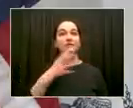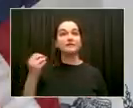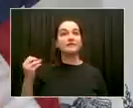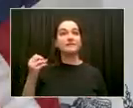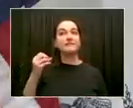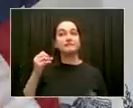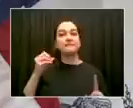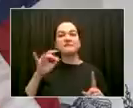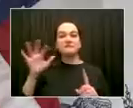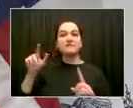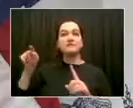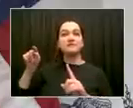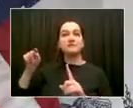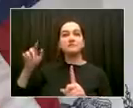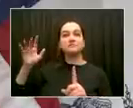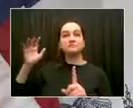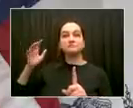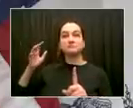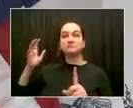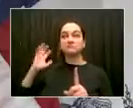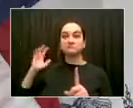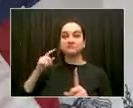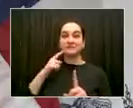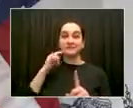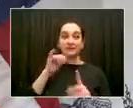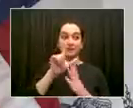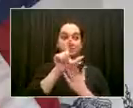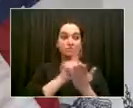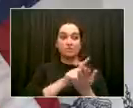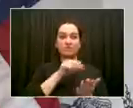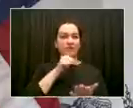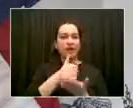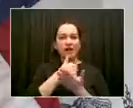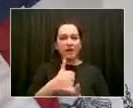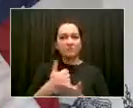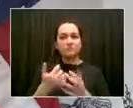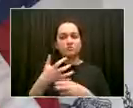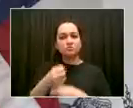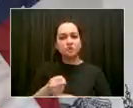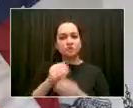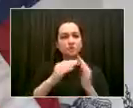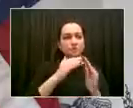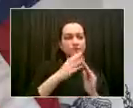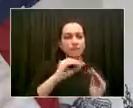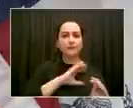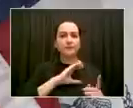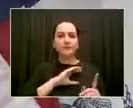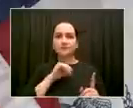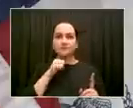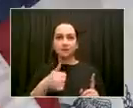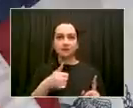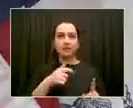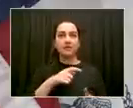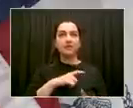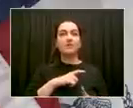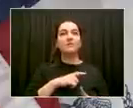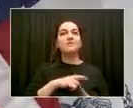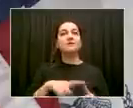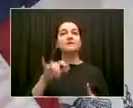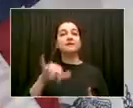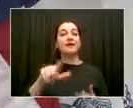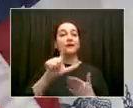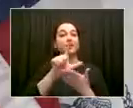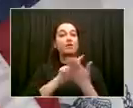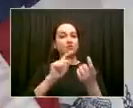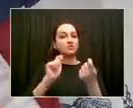last year. We would have released a long time ago, but for the court case brought by some of the unions. But now the